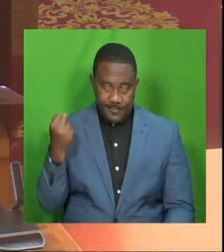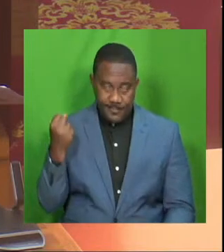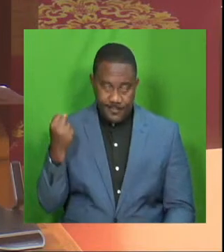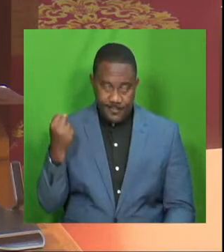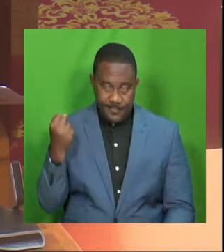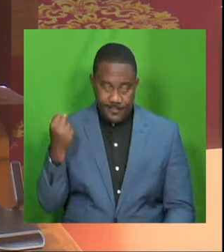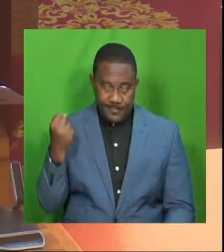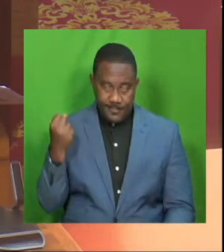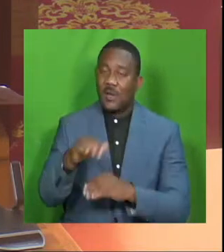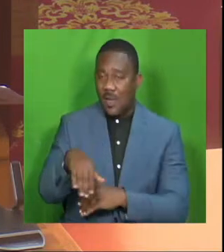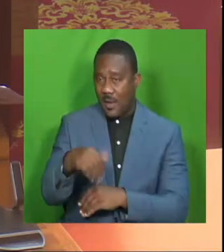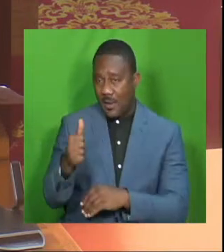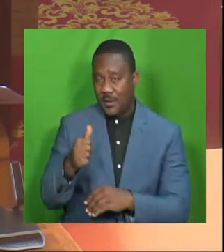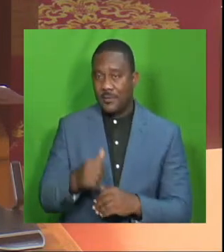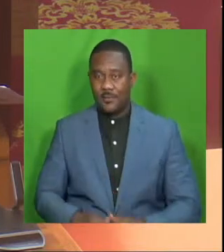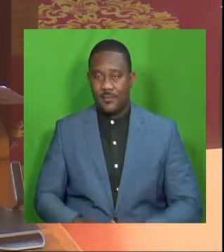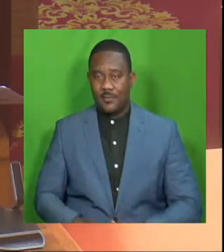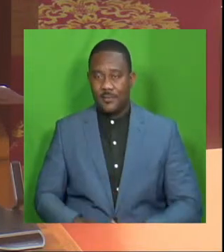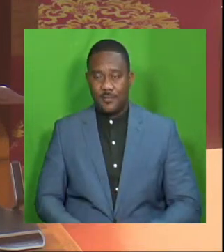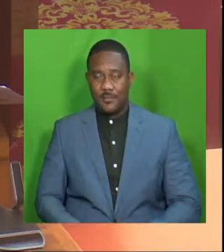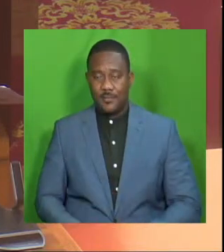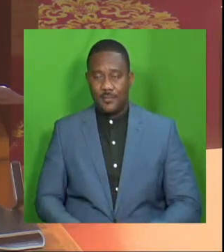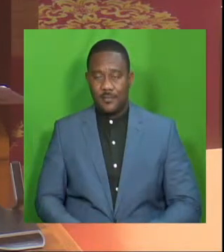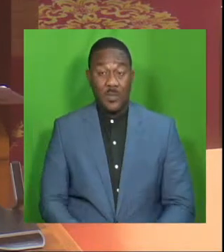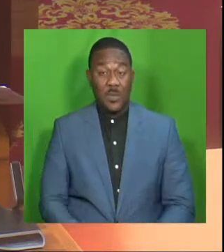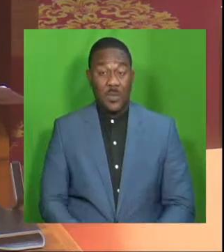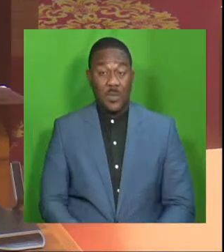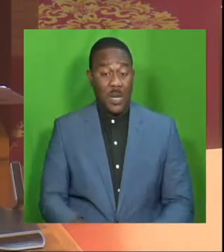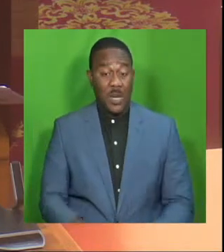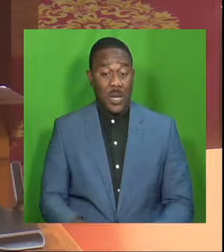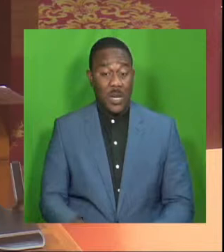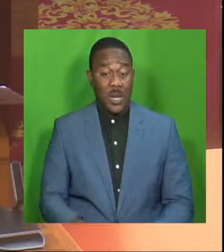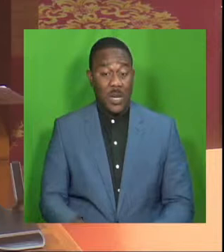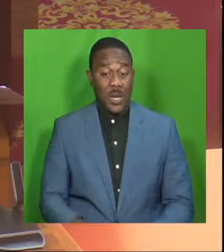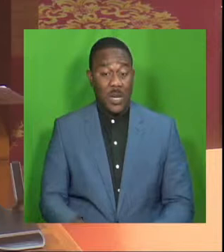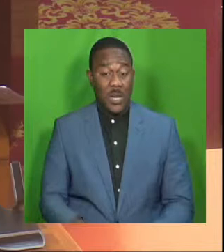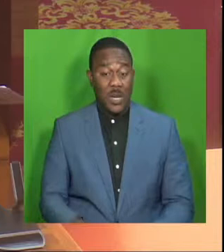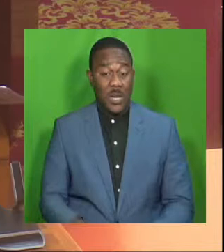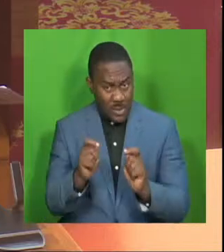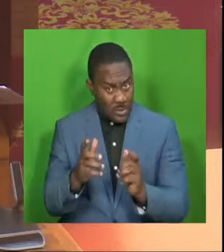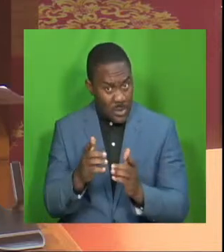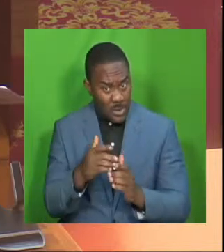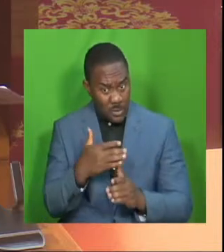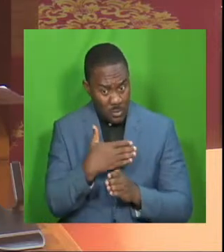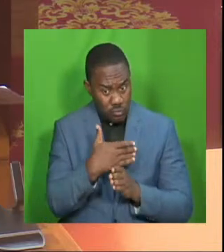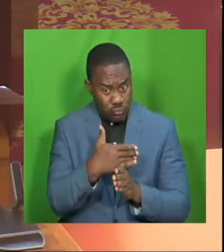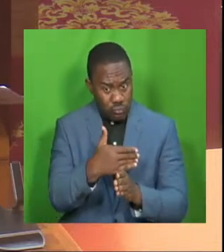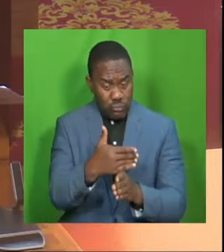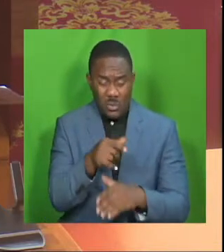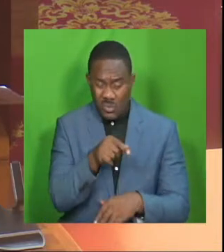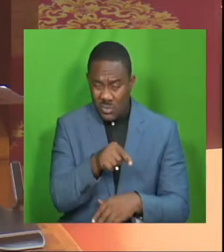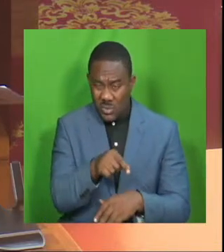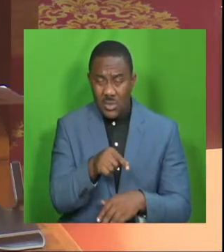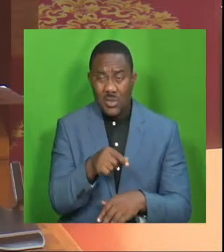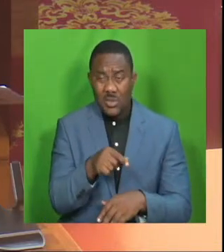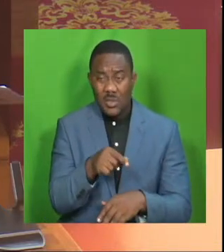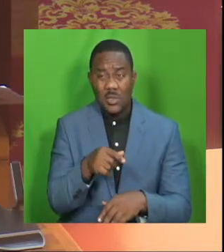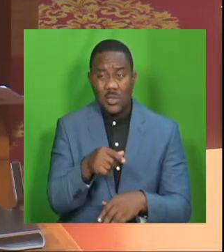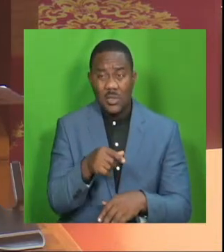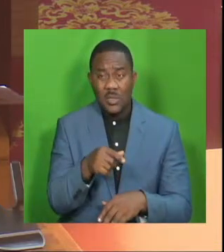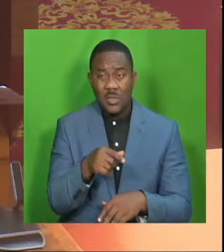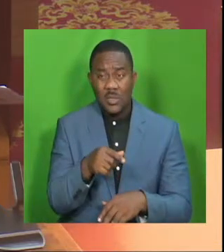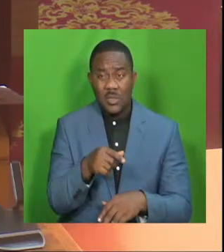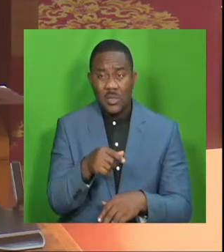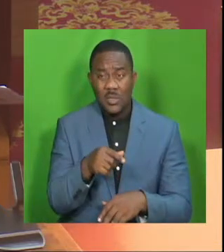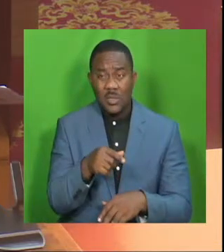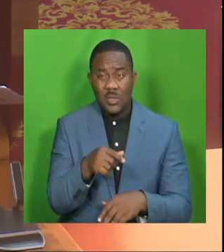the license conditions have been reviewed to ensure that the vessels with infractions and fine pay